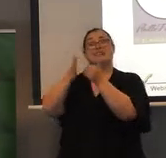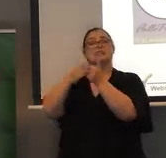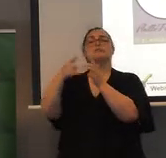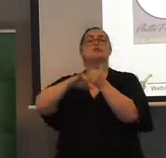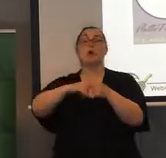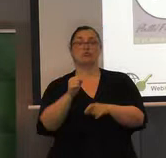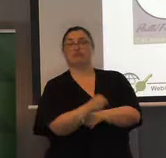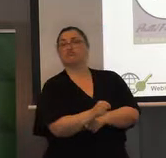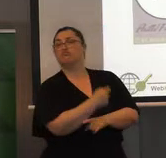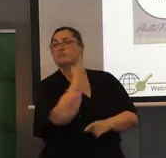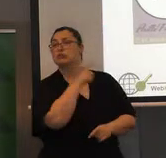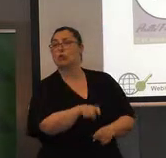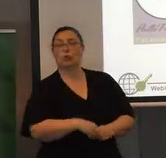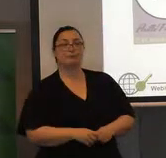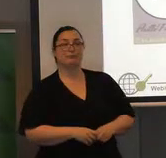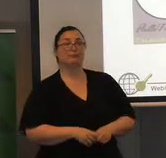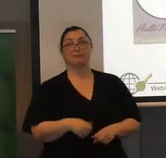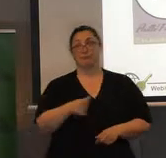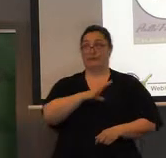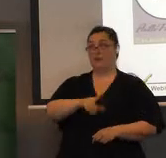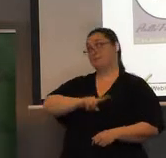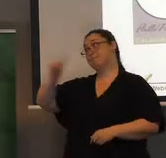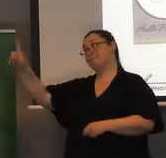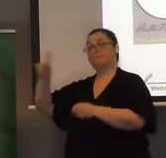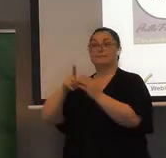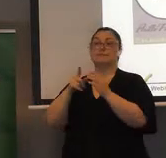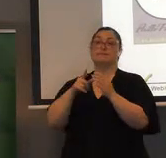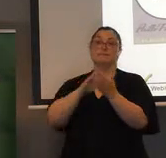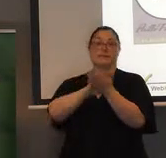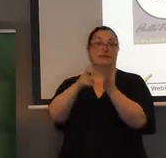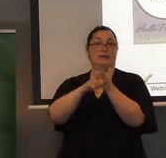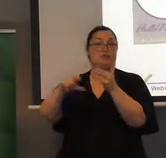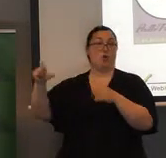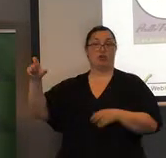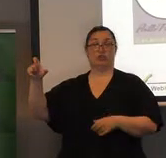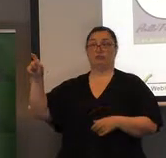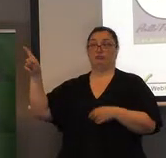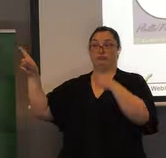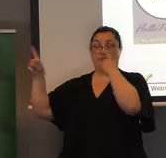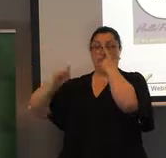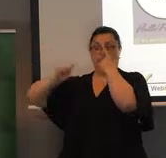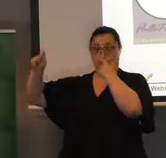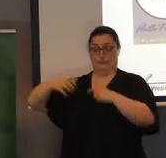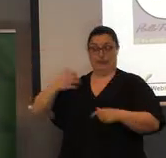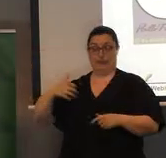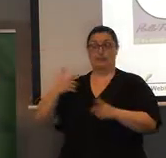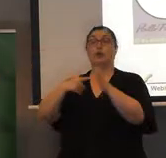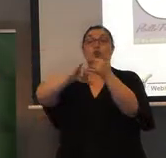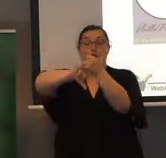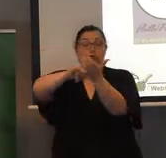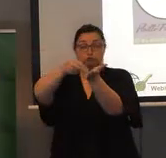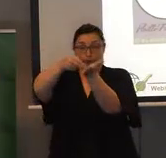completely. And so she went to Australian Human Rights, lodged a complaint. It was in all the media.